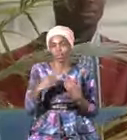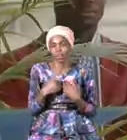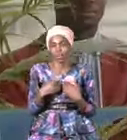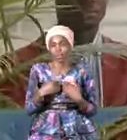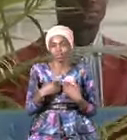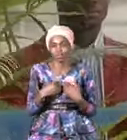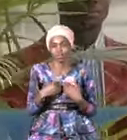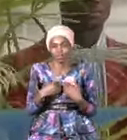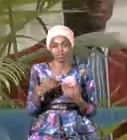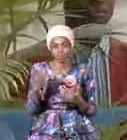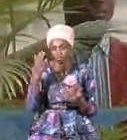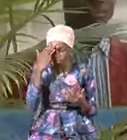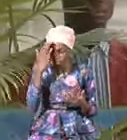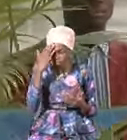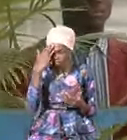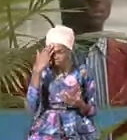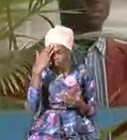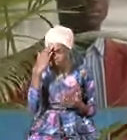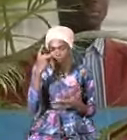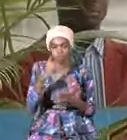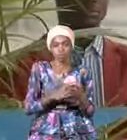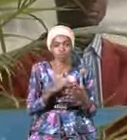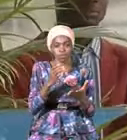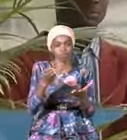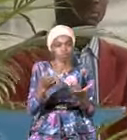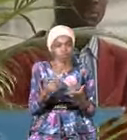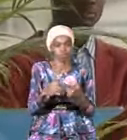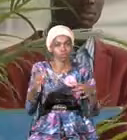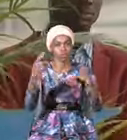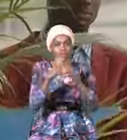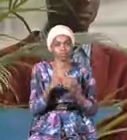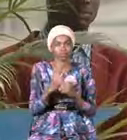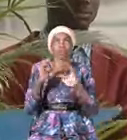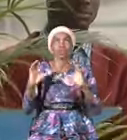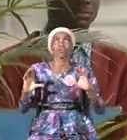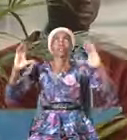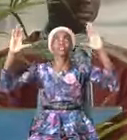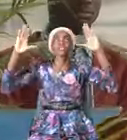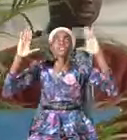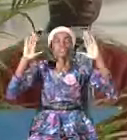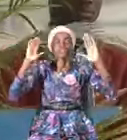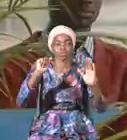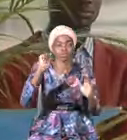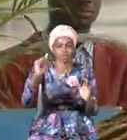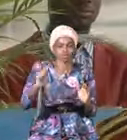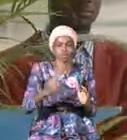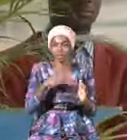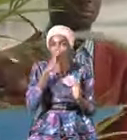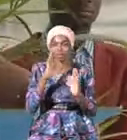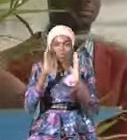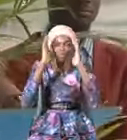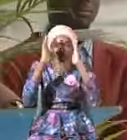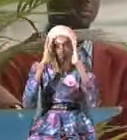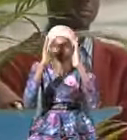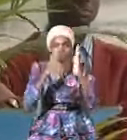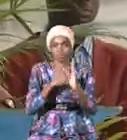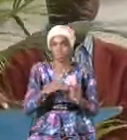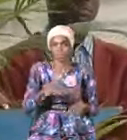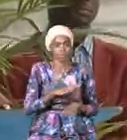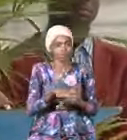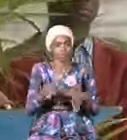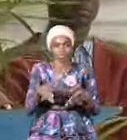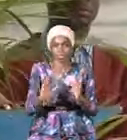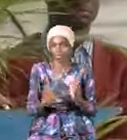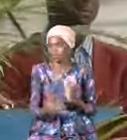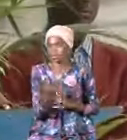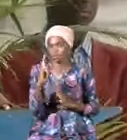achieve, consecrate yourself, devote yourself, be focused, and never allow anybody to